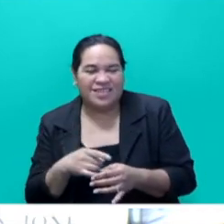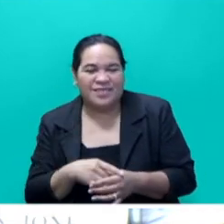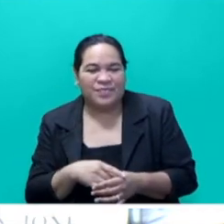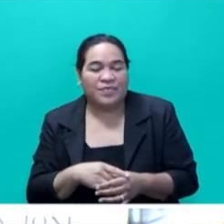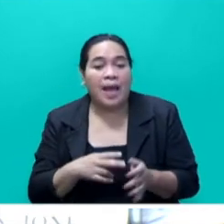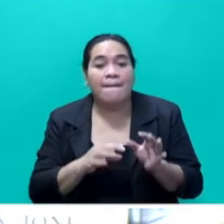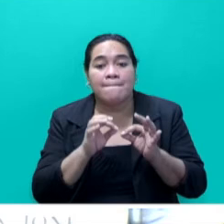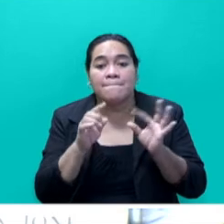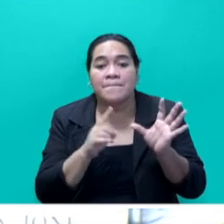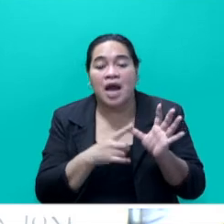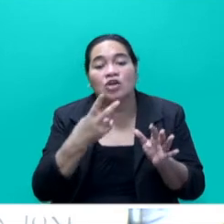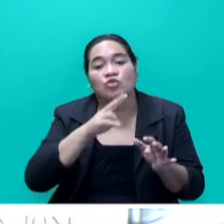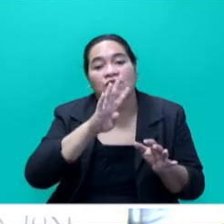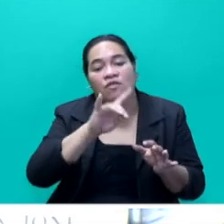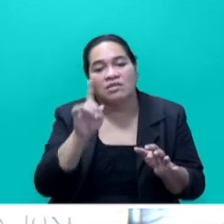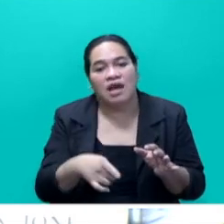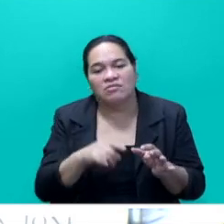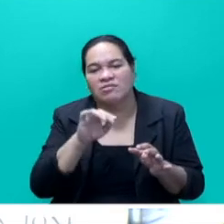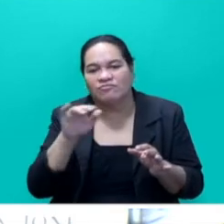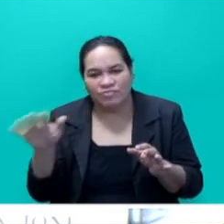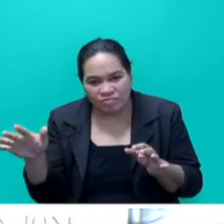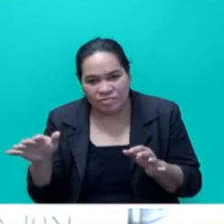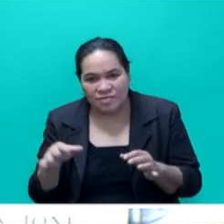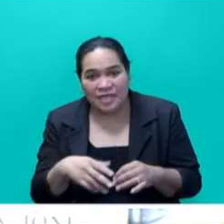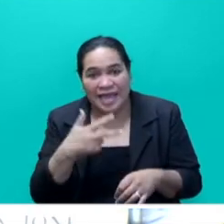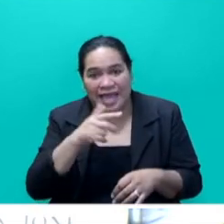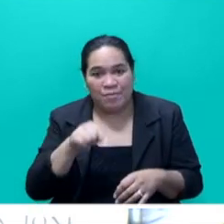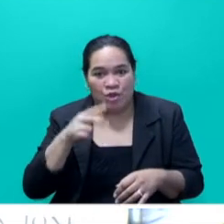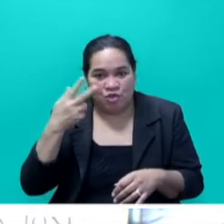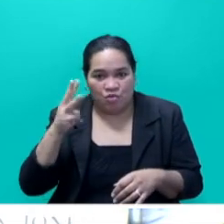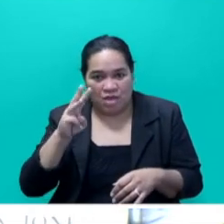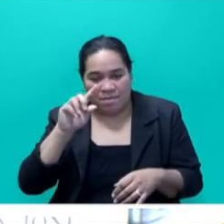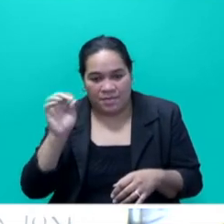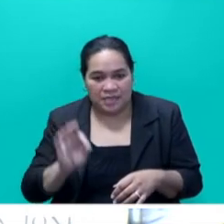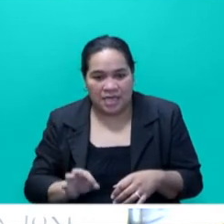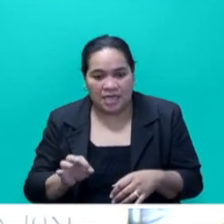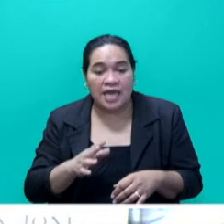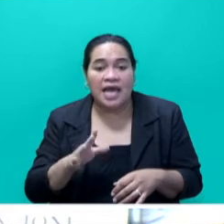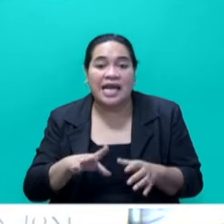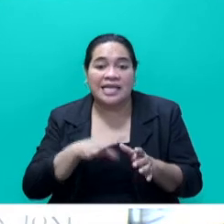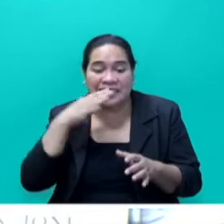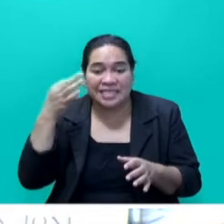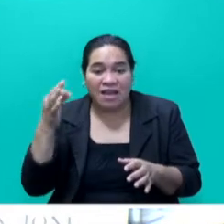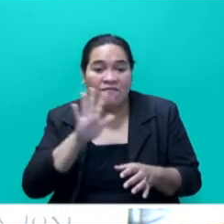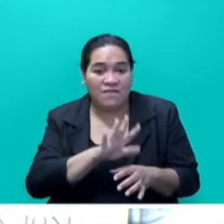was 24,414, 8.3%. Singatoka, 5.7%, about